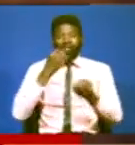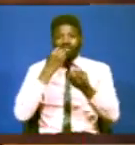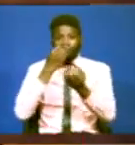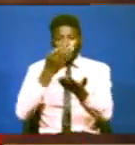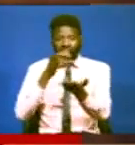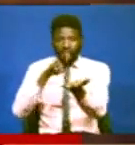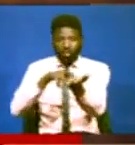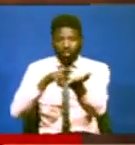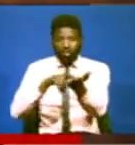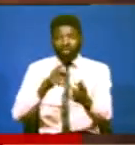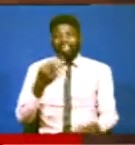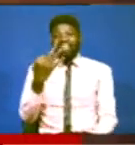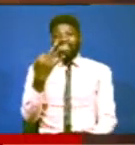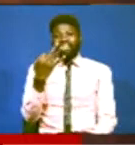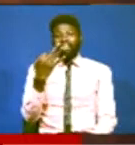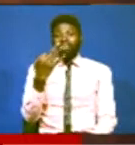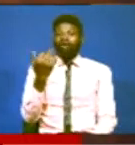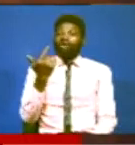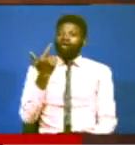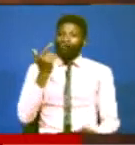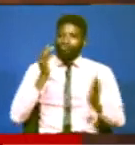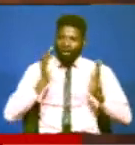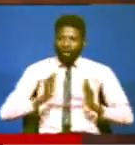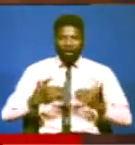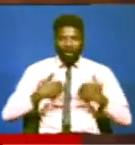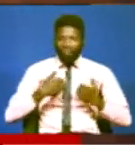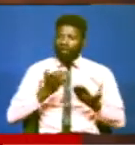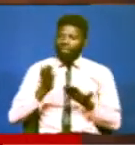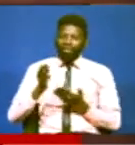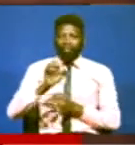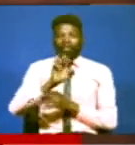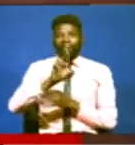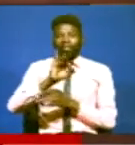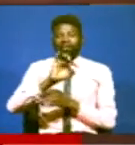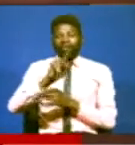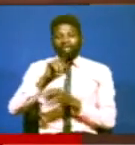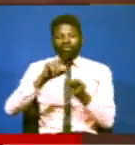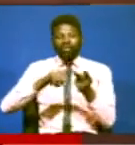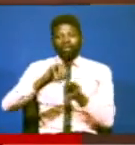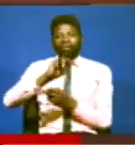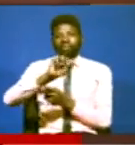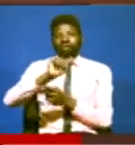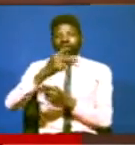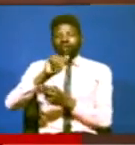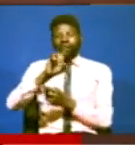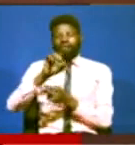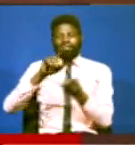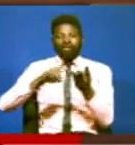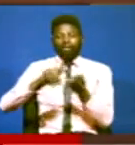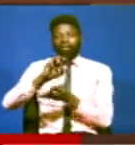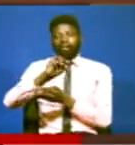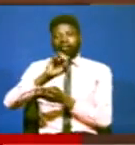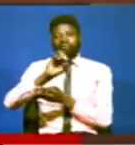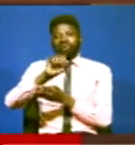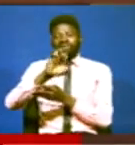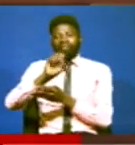are present: Mr. Eric Gumbo, Mahat Somane, and Moses Kipkogei, who are watching